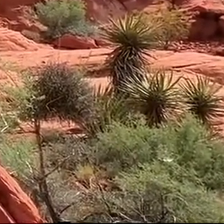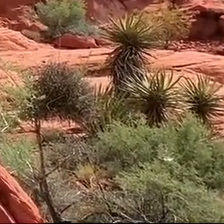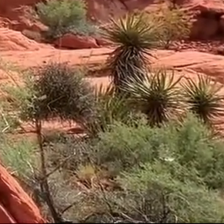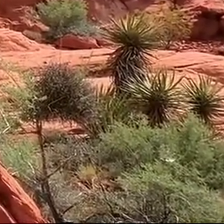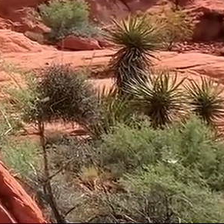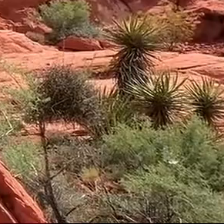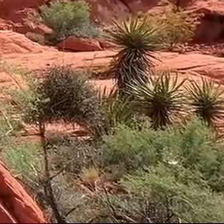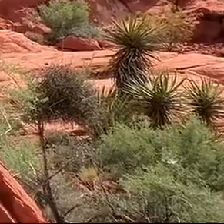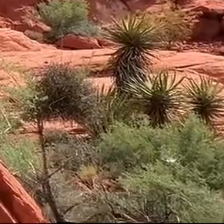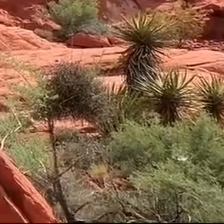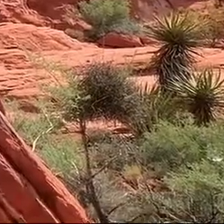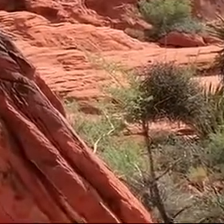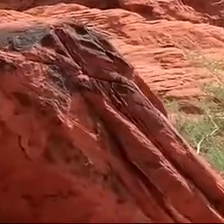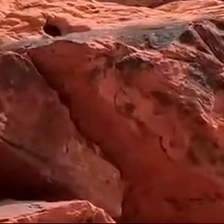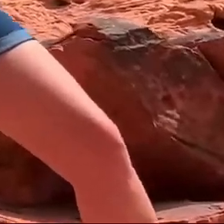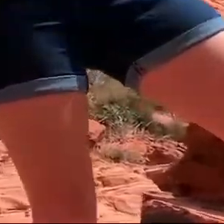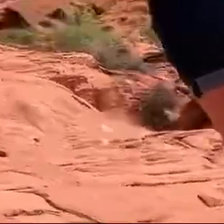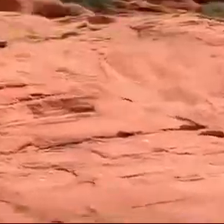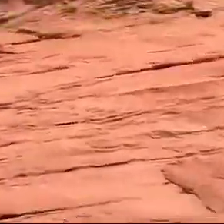2022!